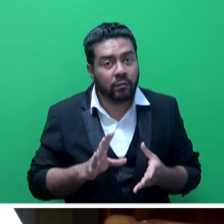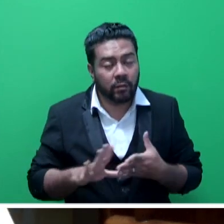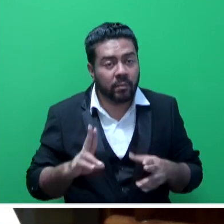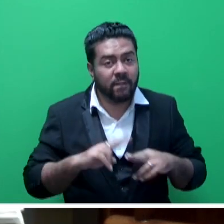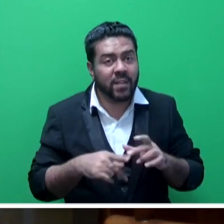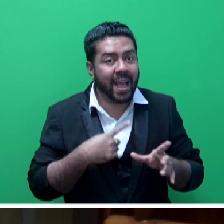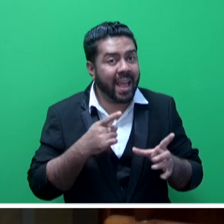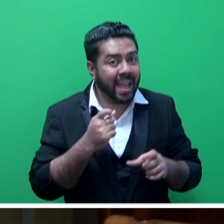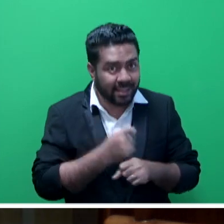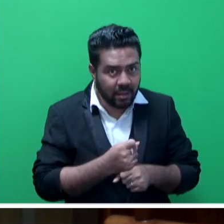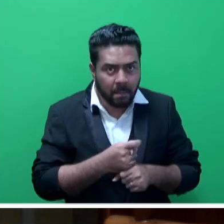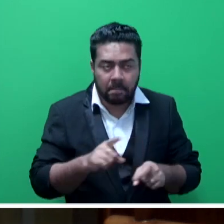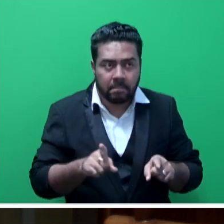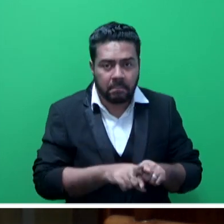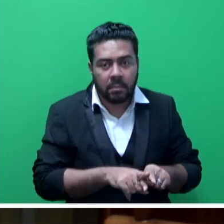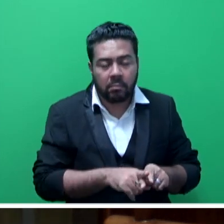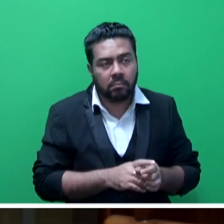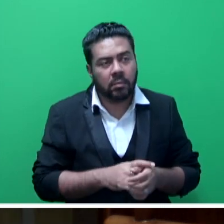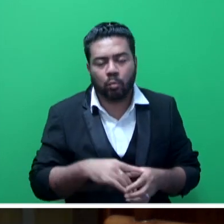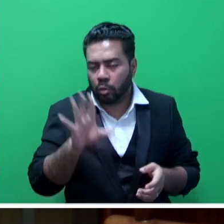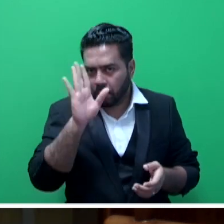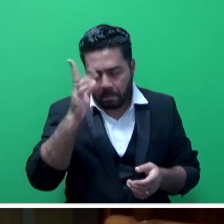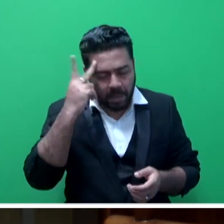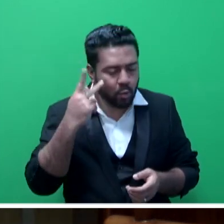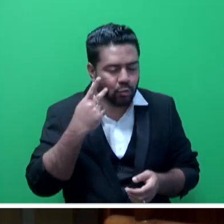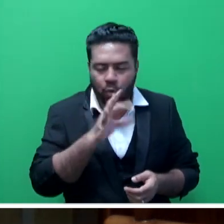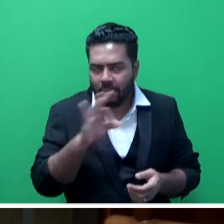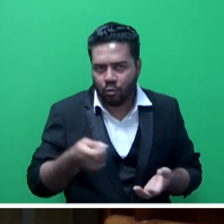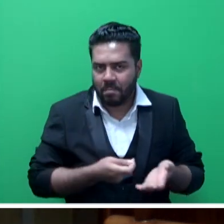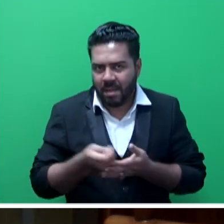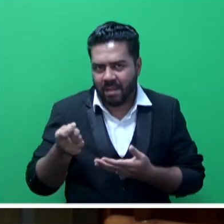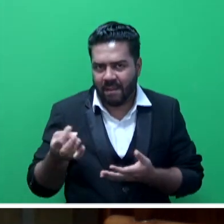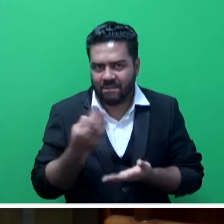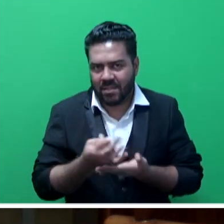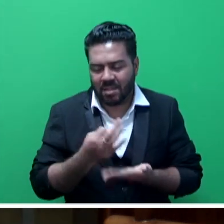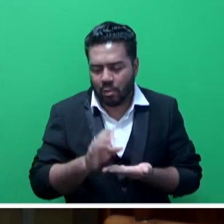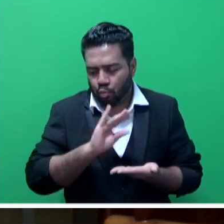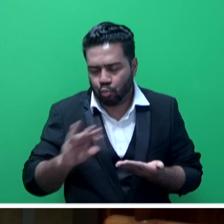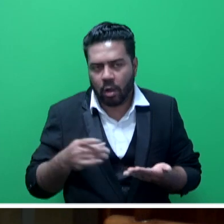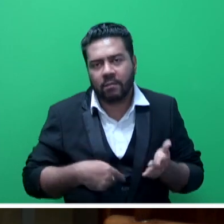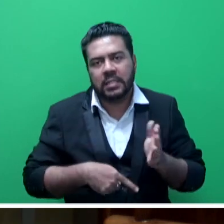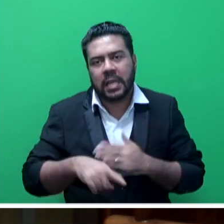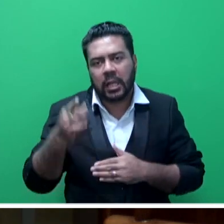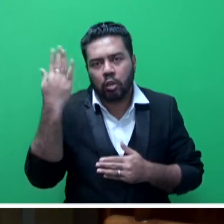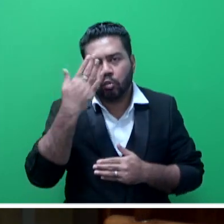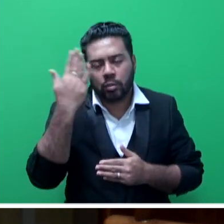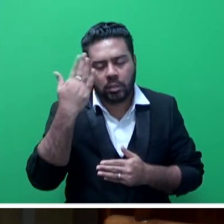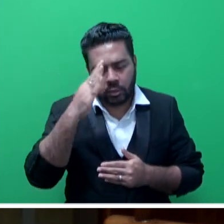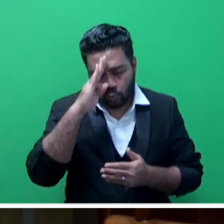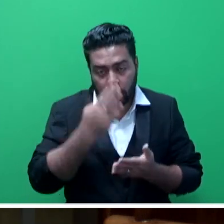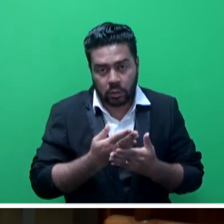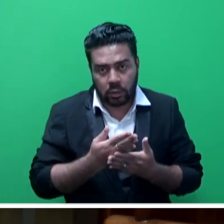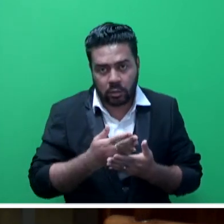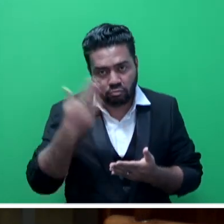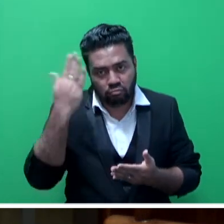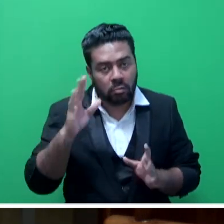that is aimed at ensuring that parents do not have to bear the full burden of sending their children to schools. Mr. Speaker